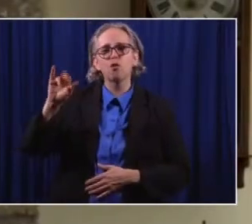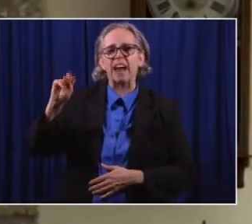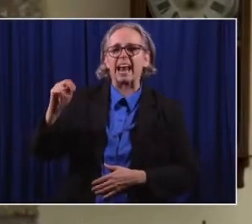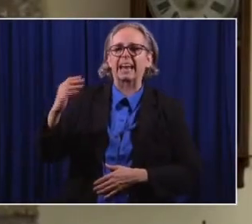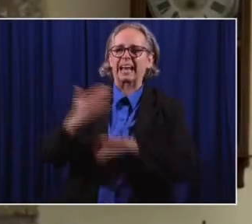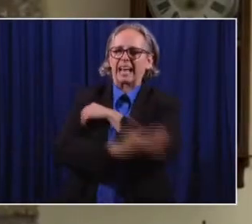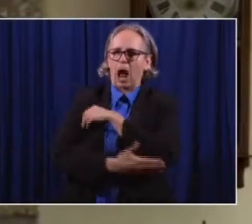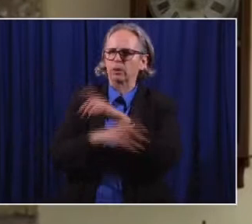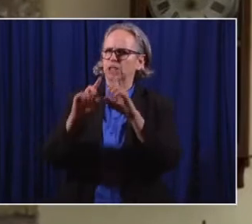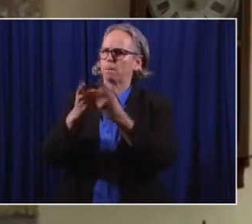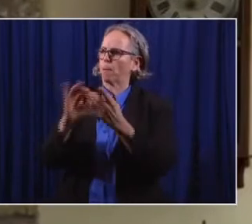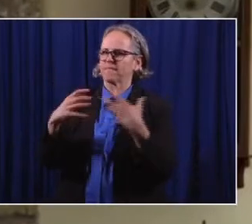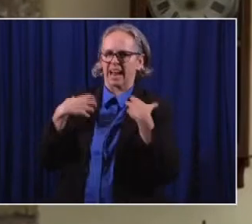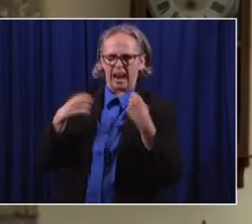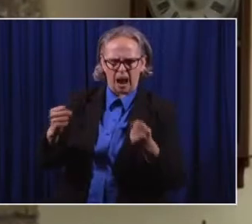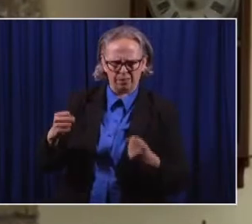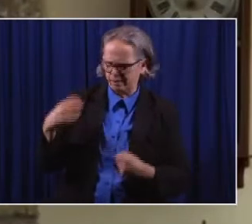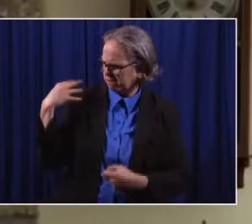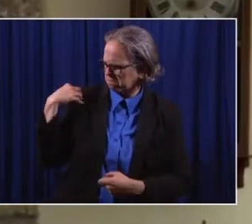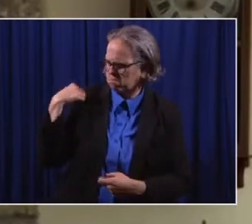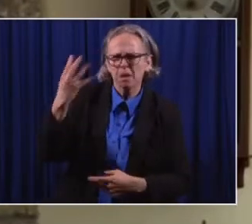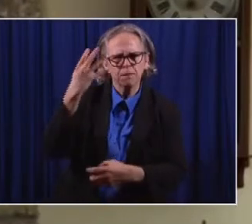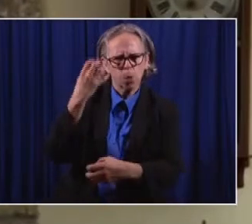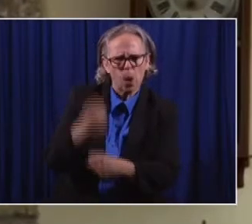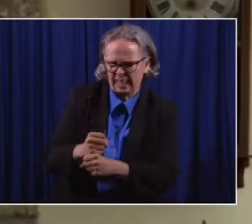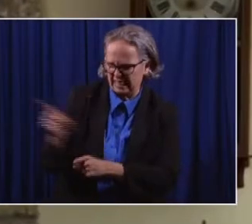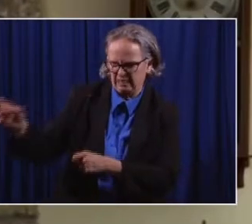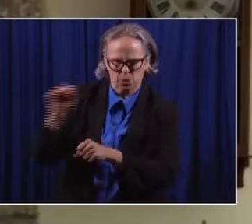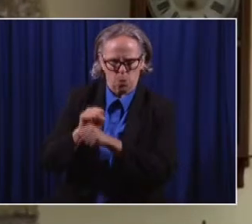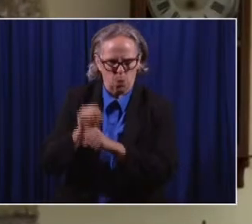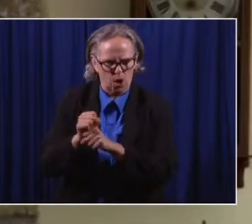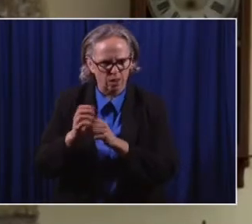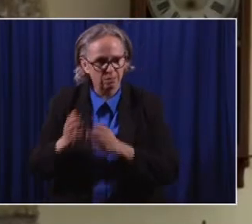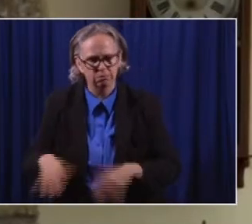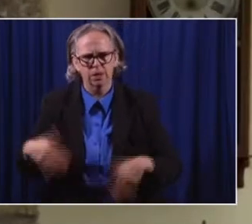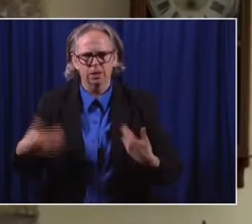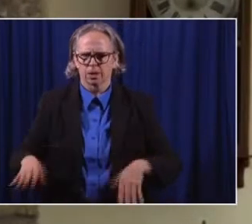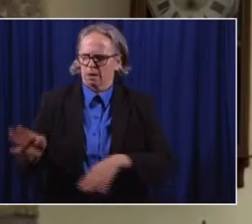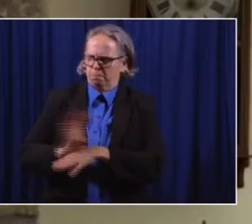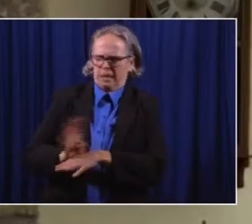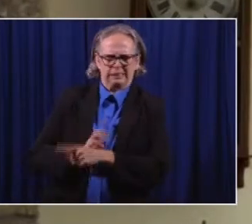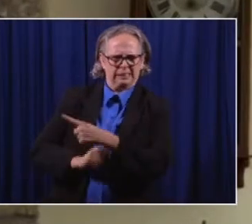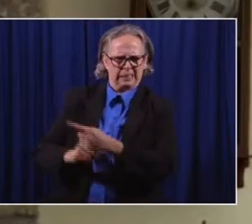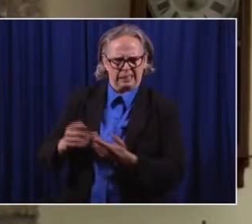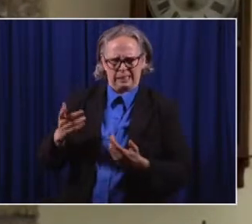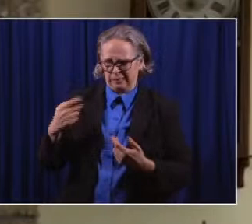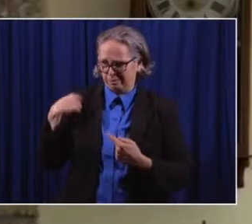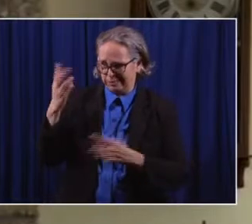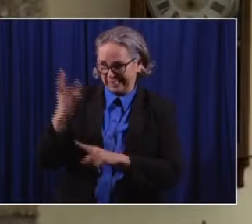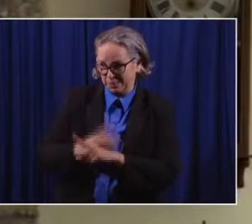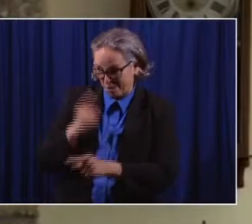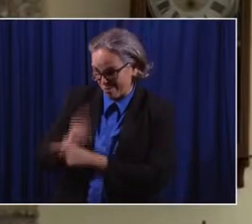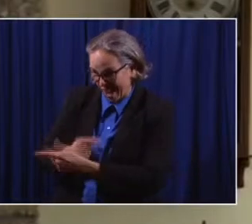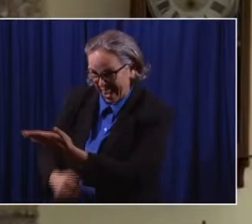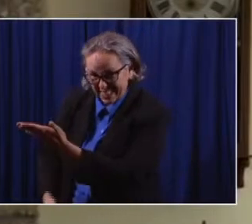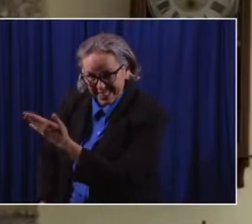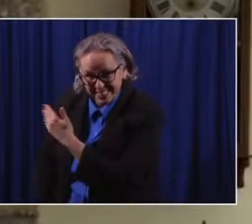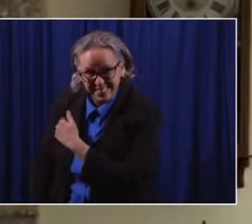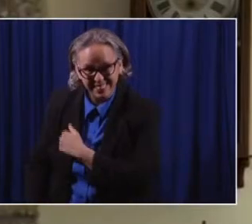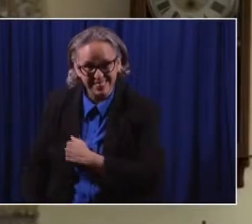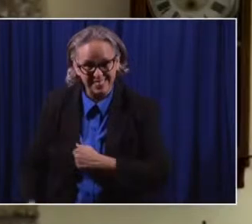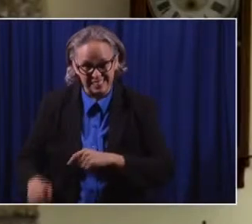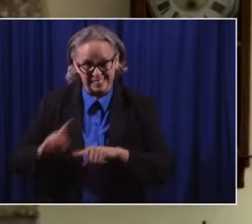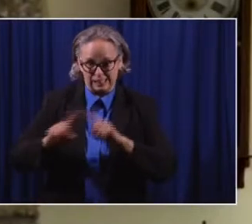4 years, I believe, and you're getting a workout in the last 6 months or so. It's a little different world,